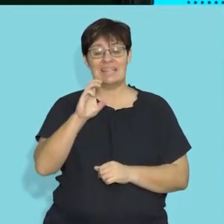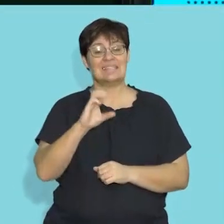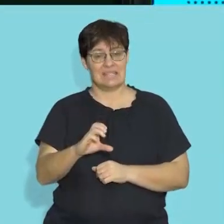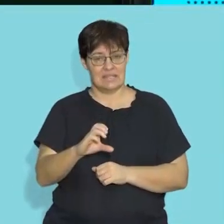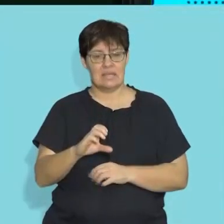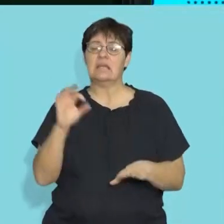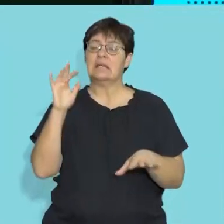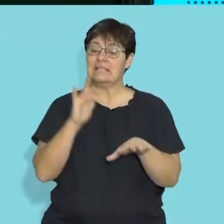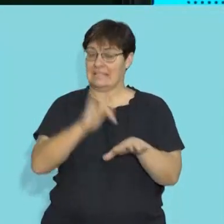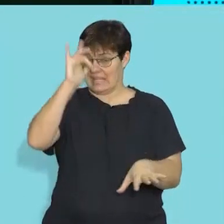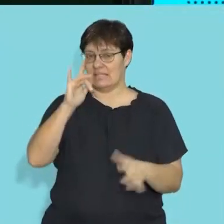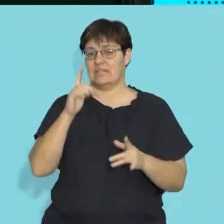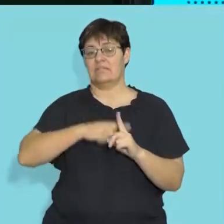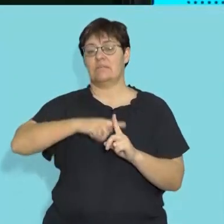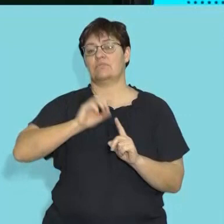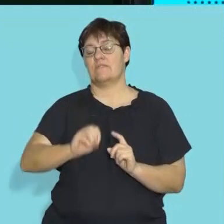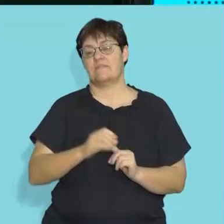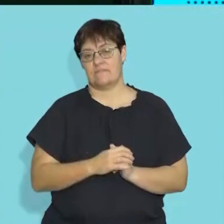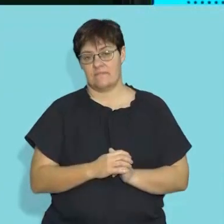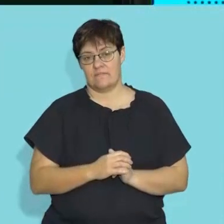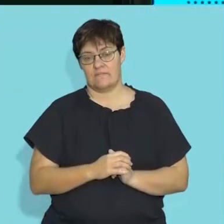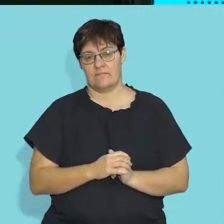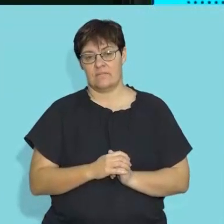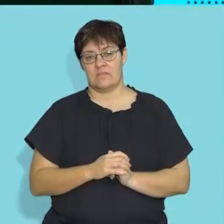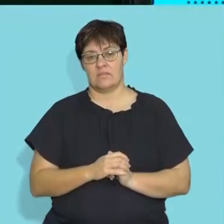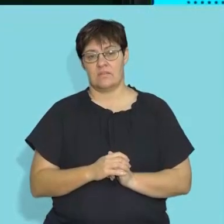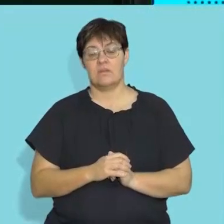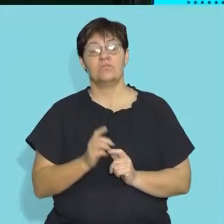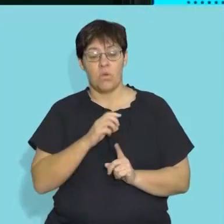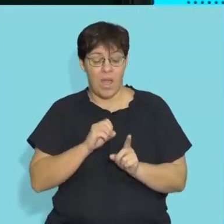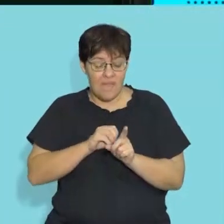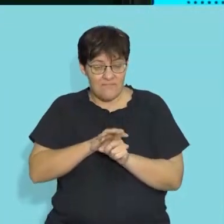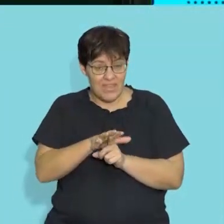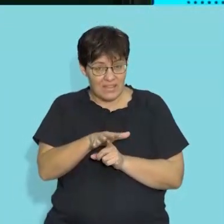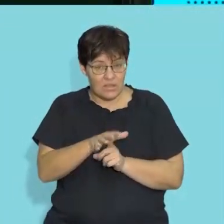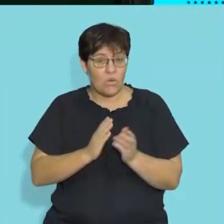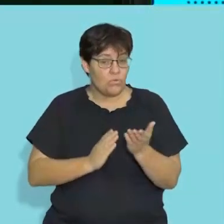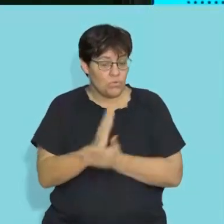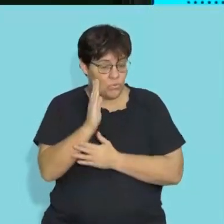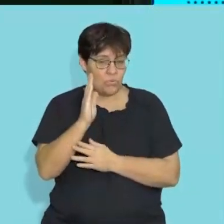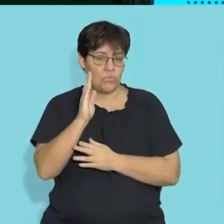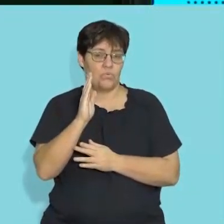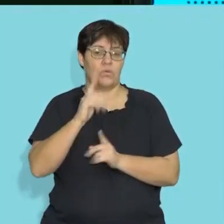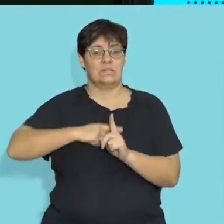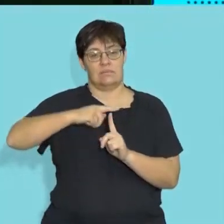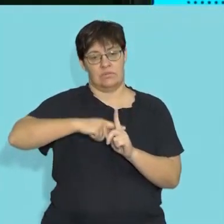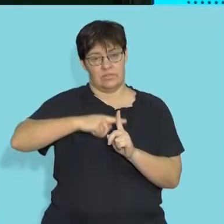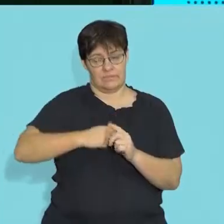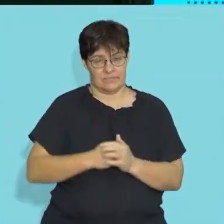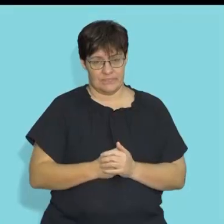is sensitive to temperature. It only is affected by temperature.